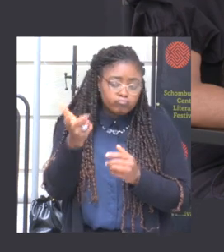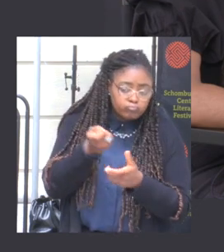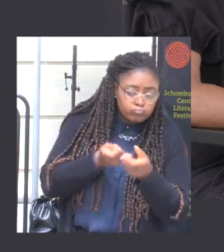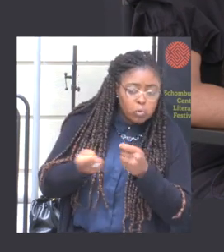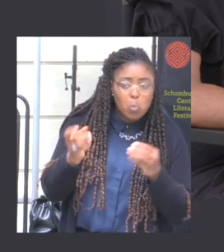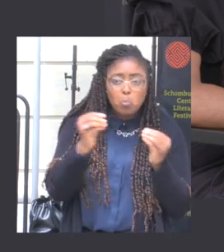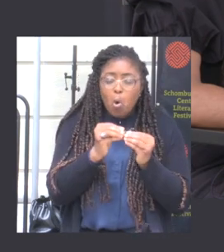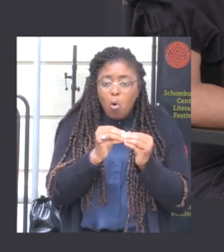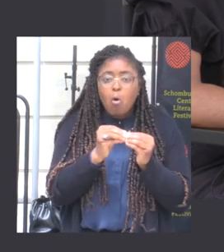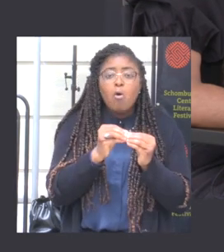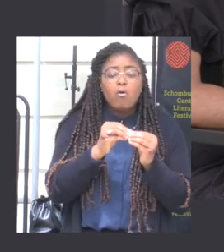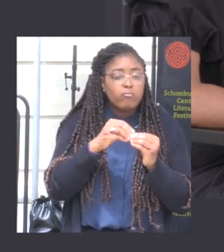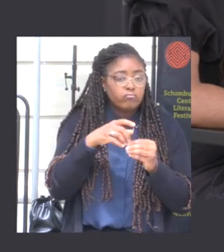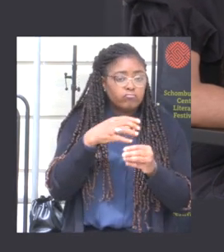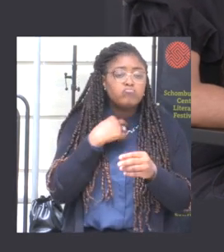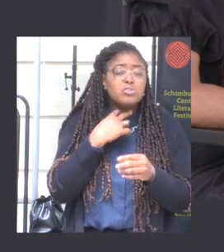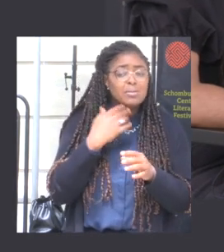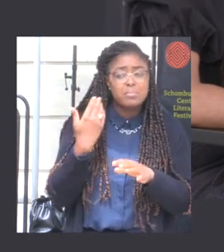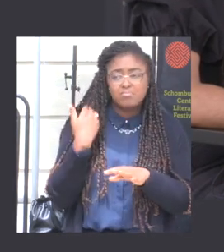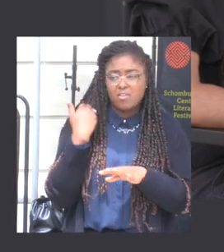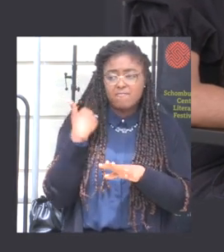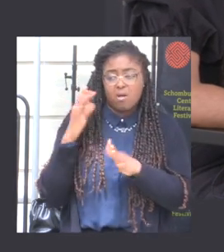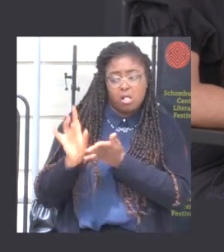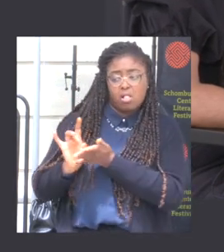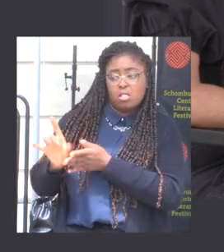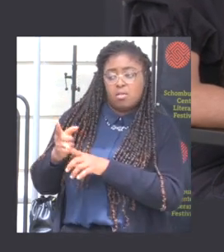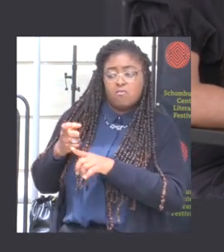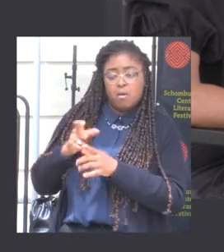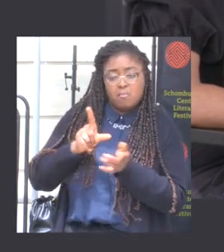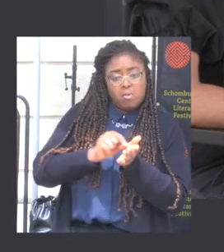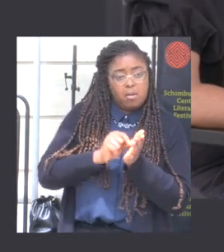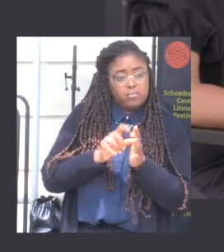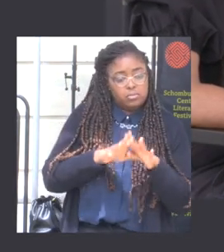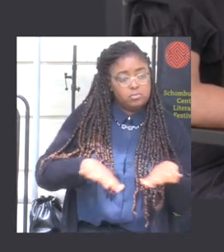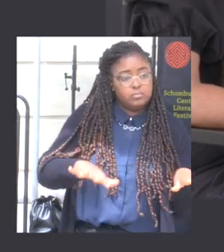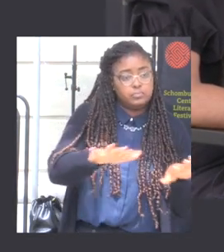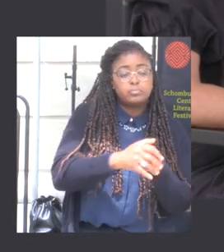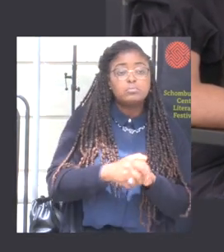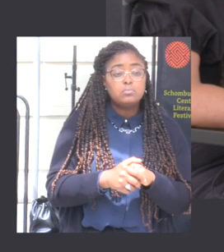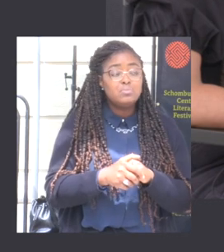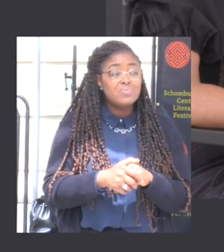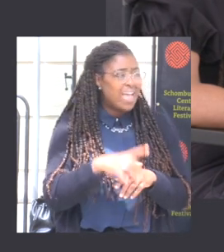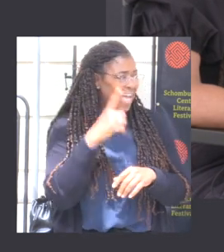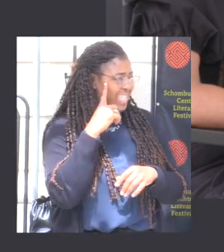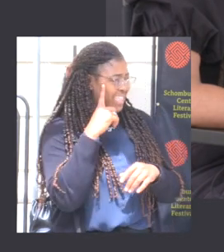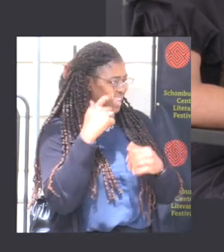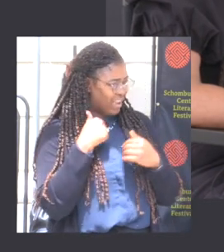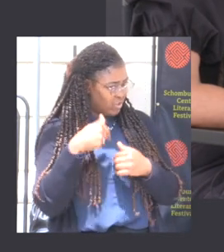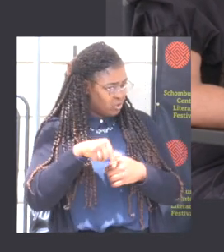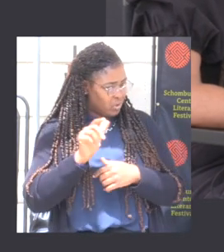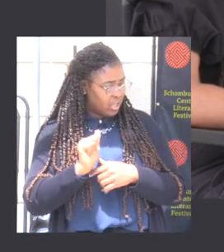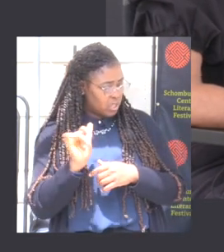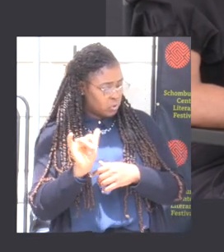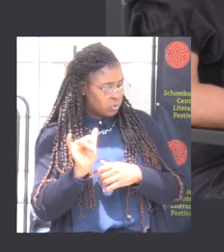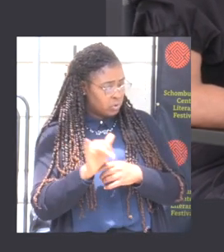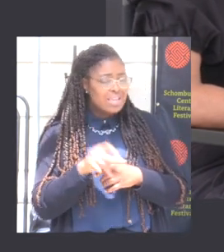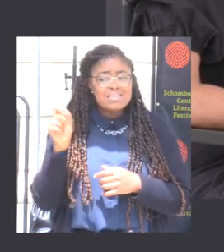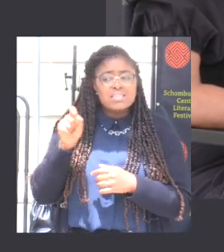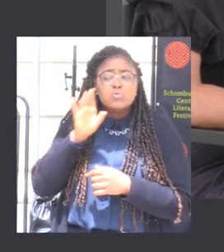been shut out of publishing. So along those lines, you said... I think we're going to have a Q&A towards the end of the thing. Yes, we will, yeah.